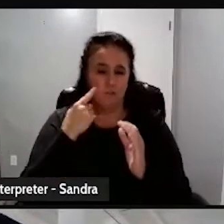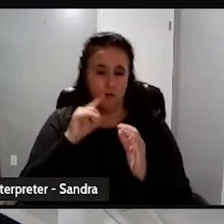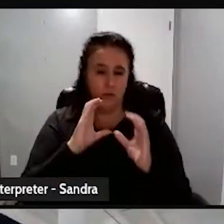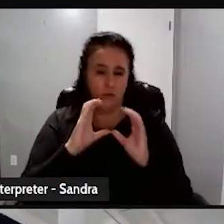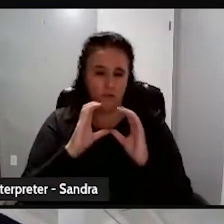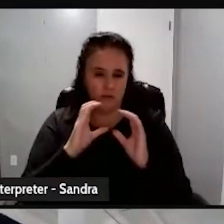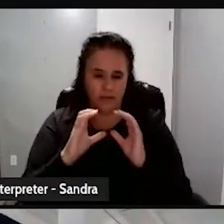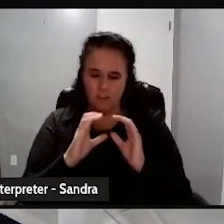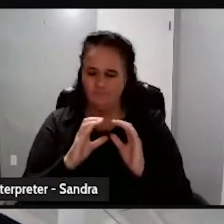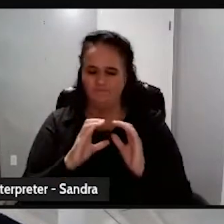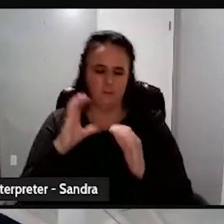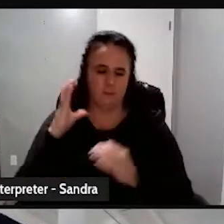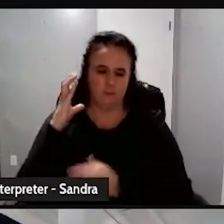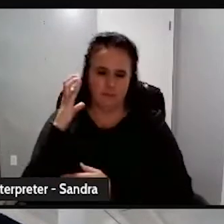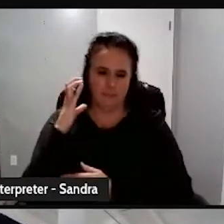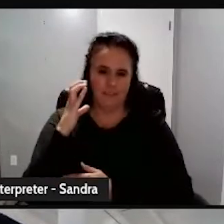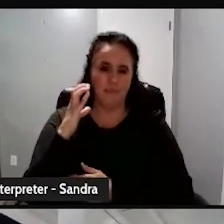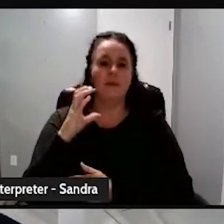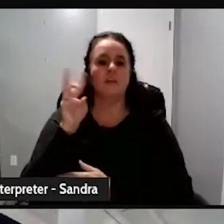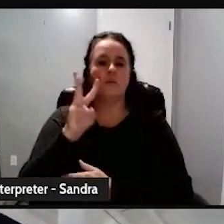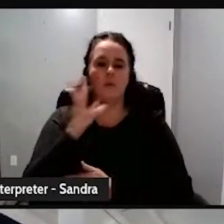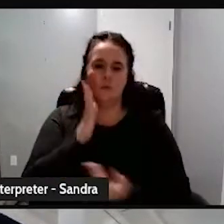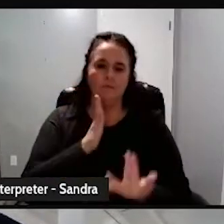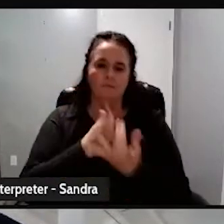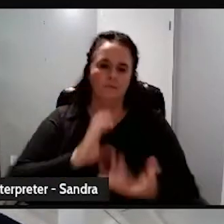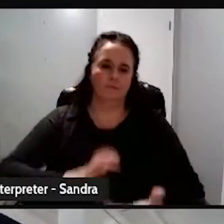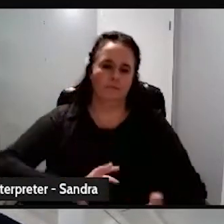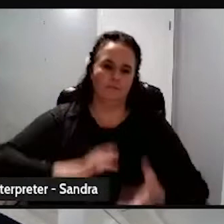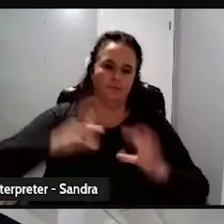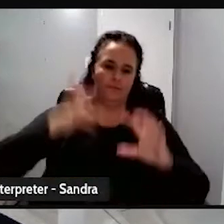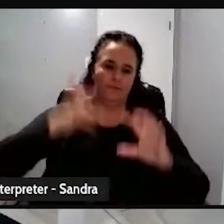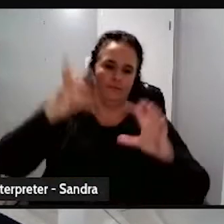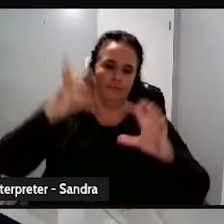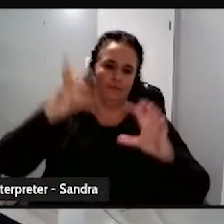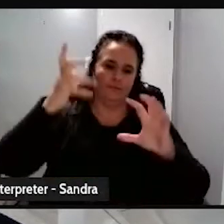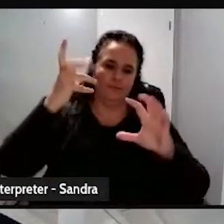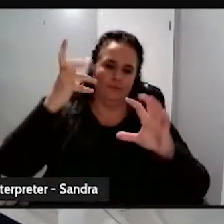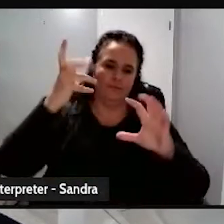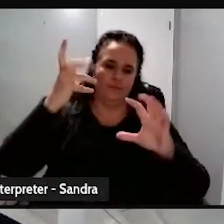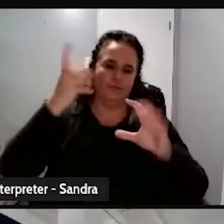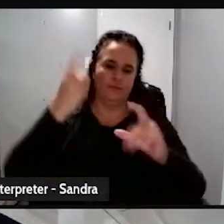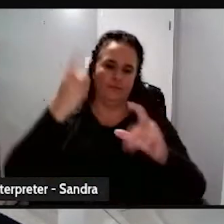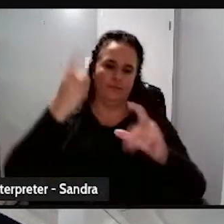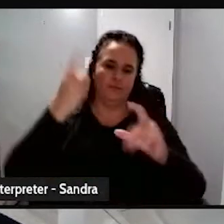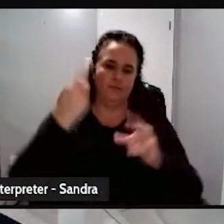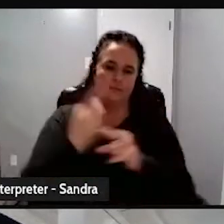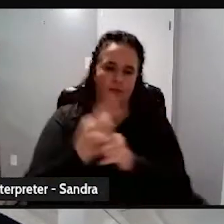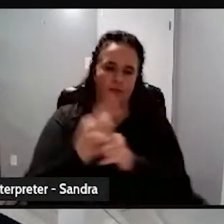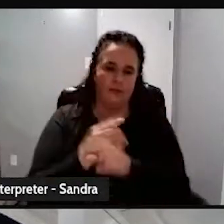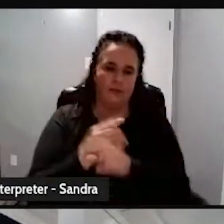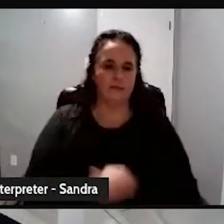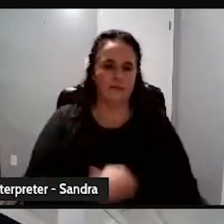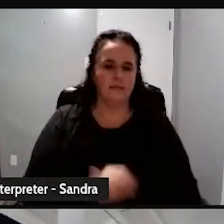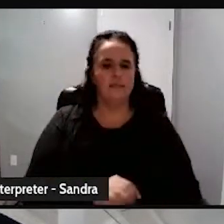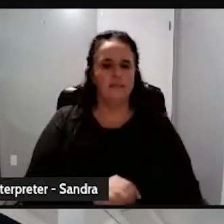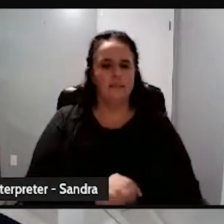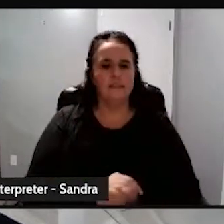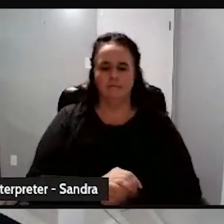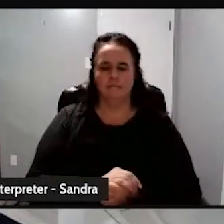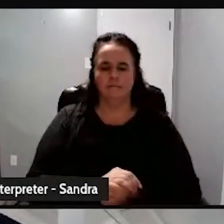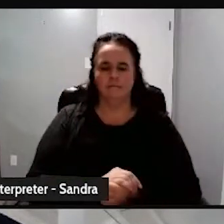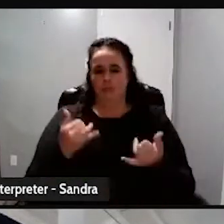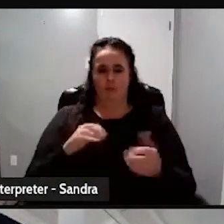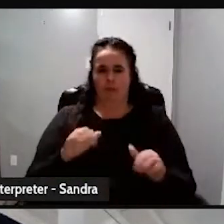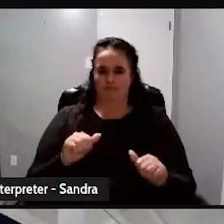Now, though, I'm torn. Because while I am personally not interested in making things that beep